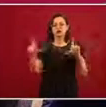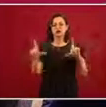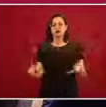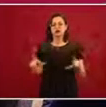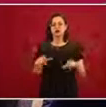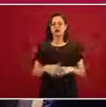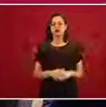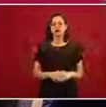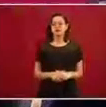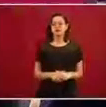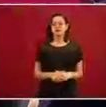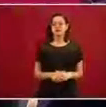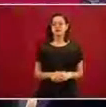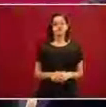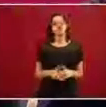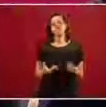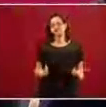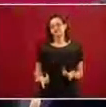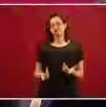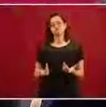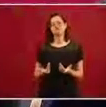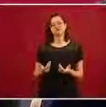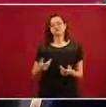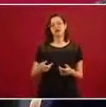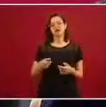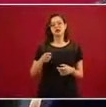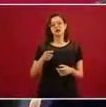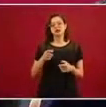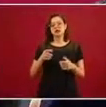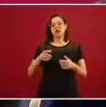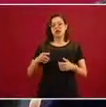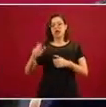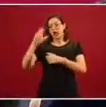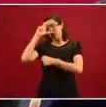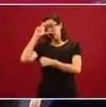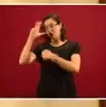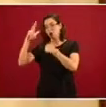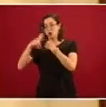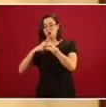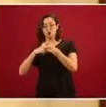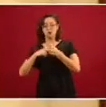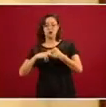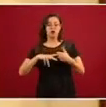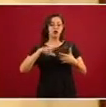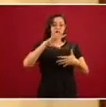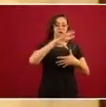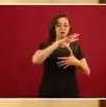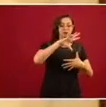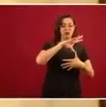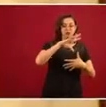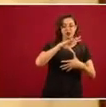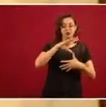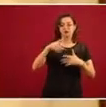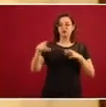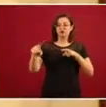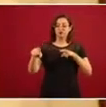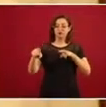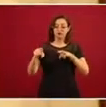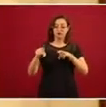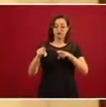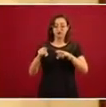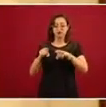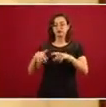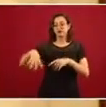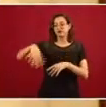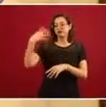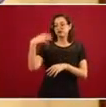let's look at this data in a different form so we can have a better look at the distribution of the pandemic per